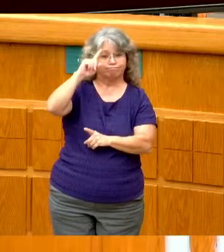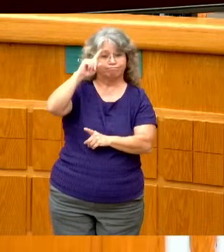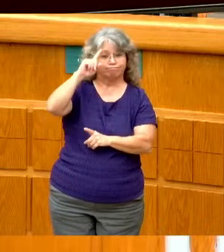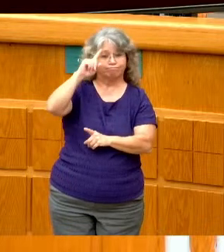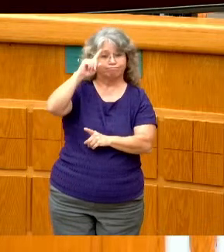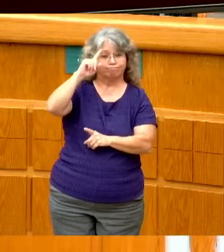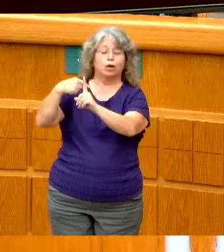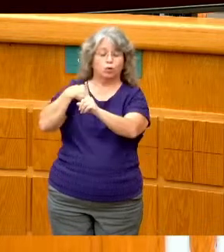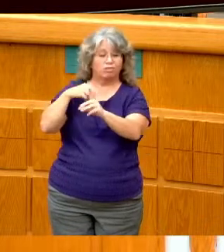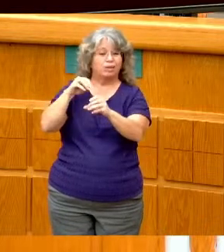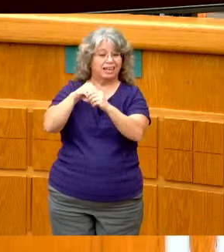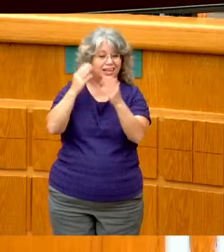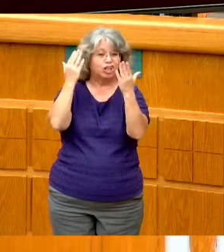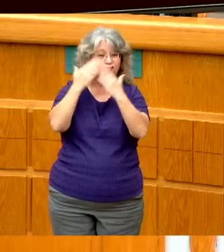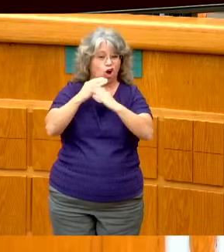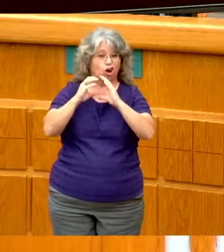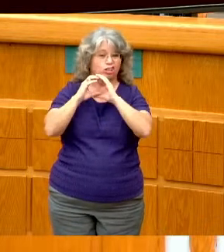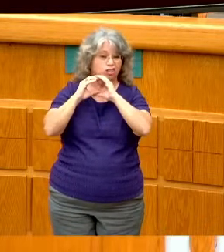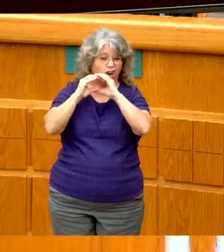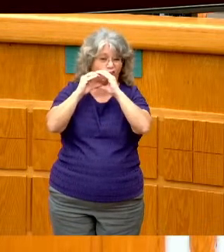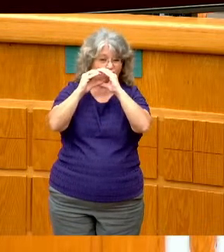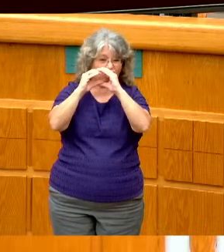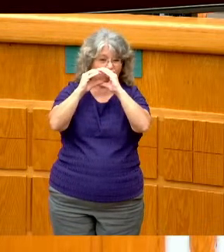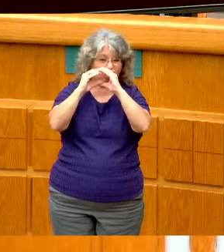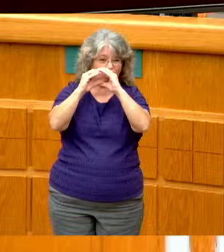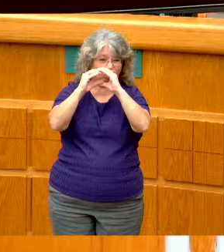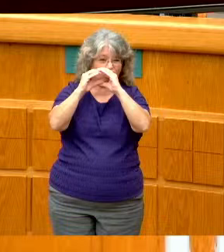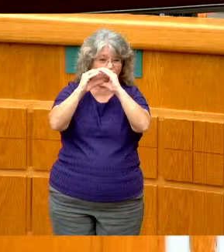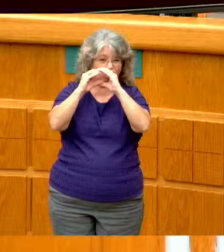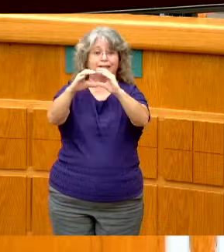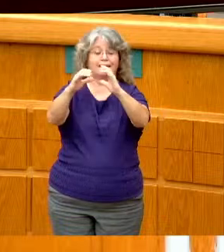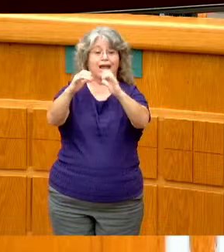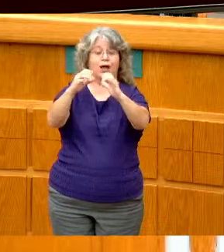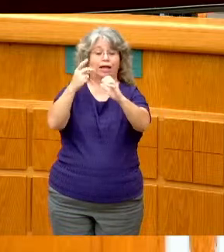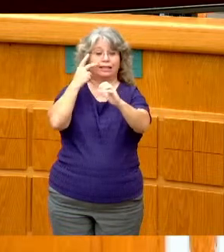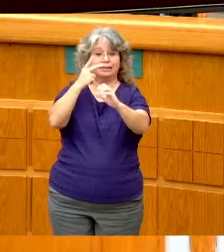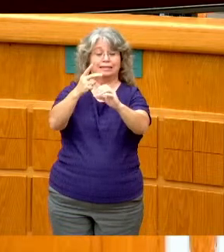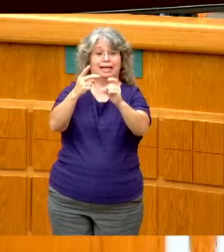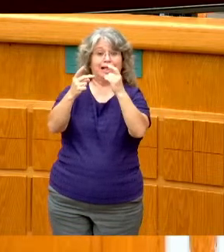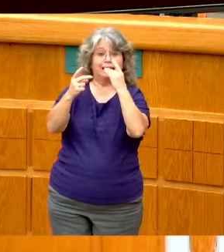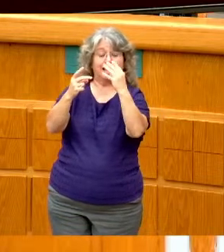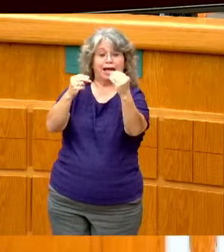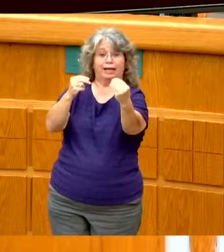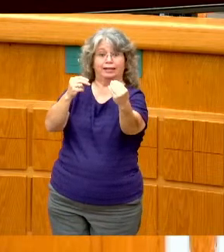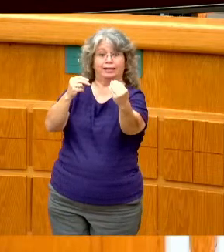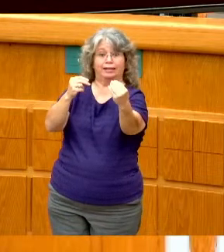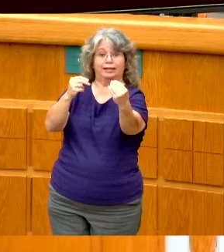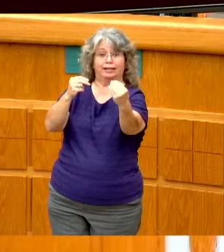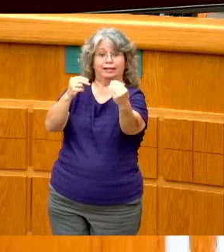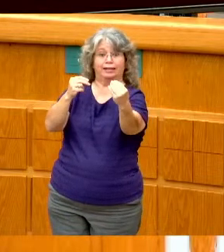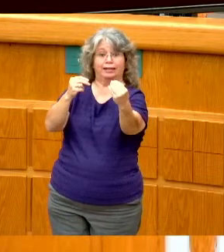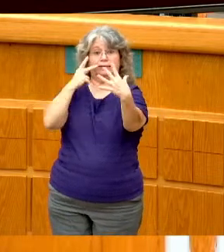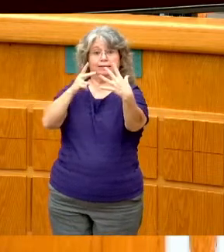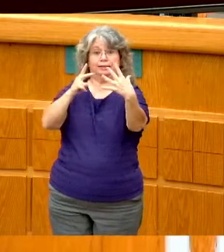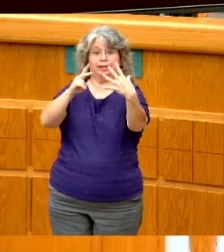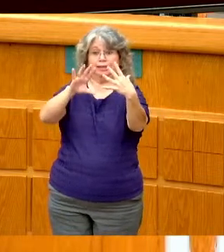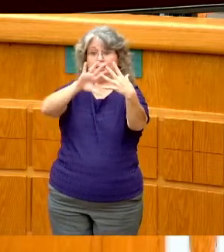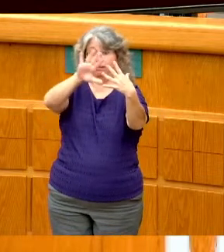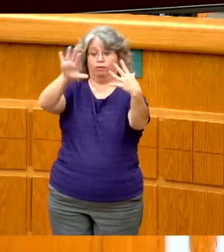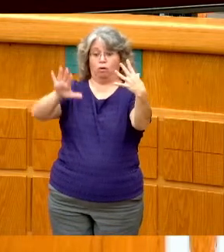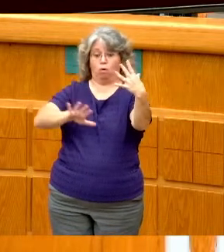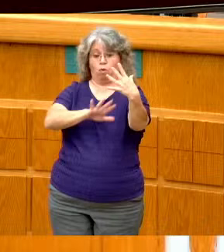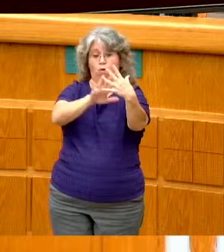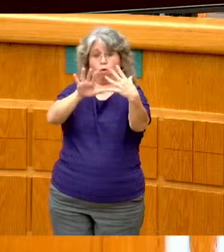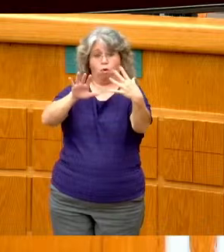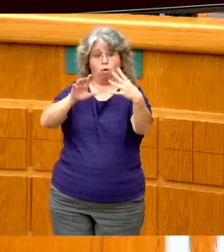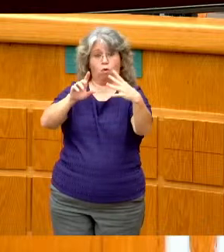to come through. And now I can see all of the interior of that tunnel because there's so much light, but we are